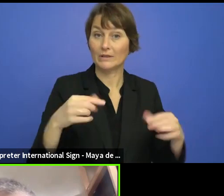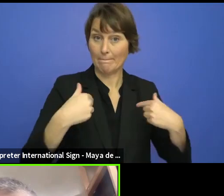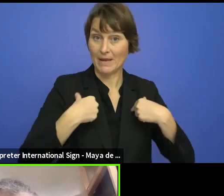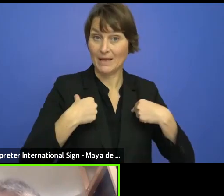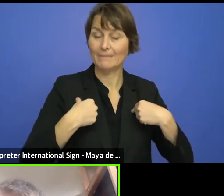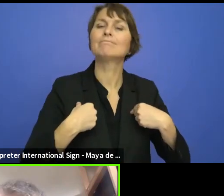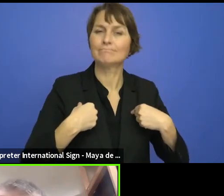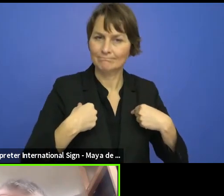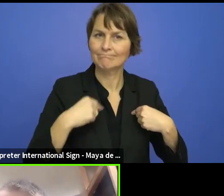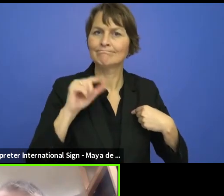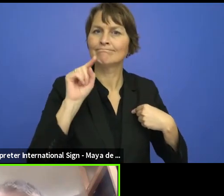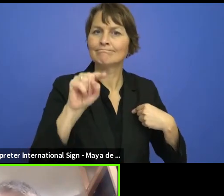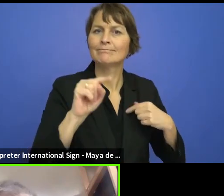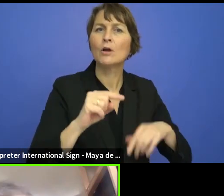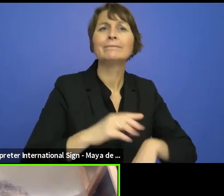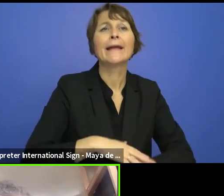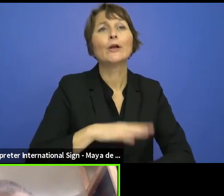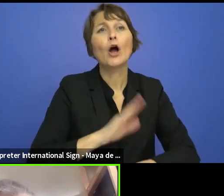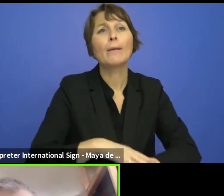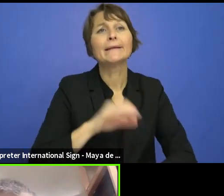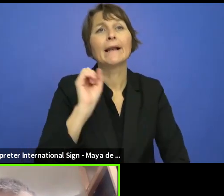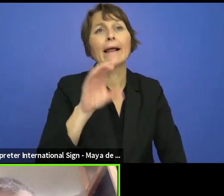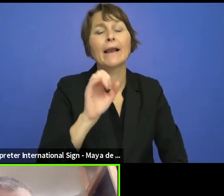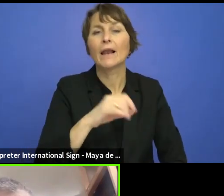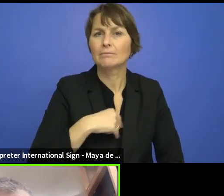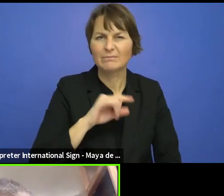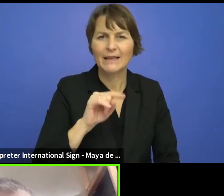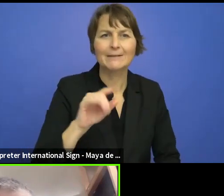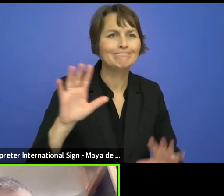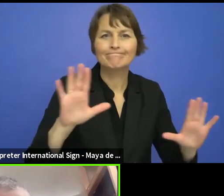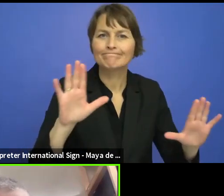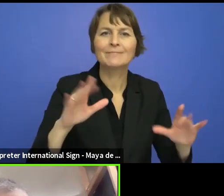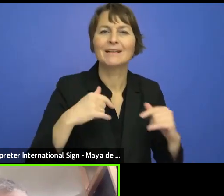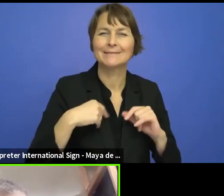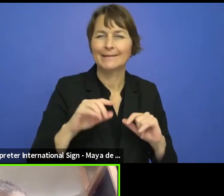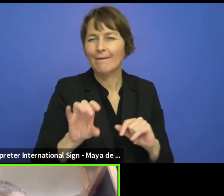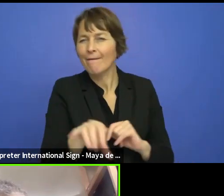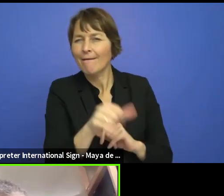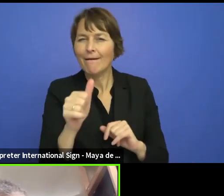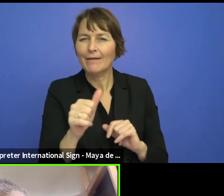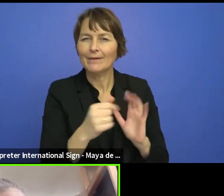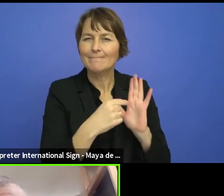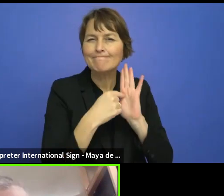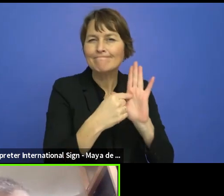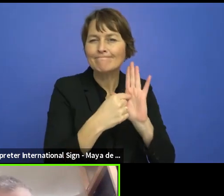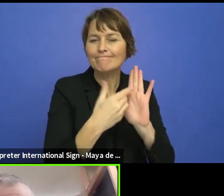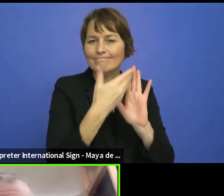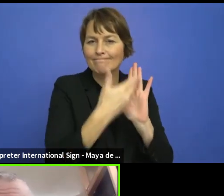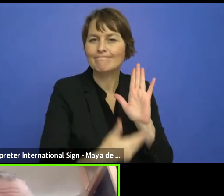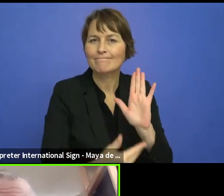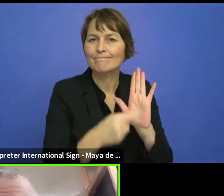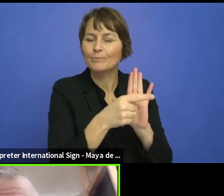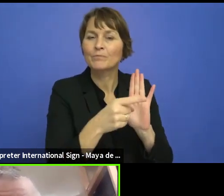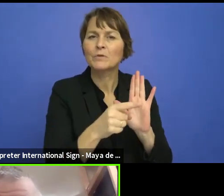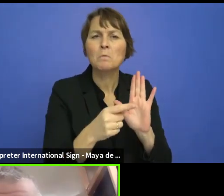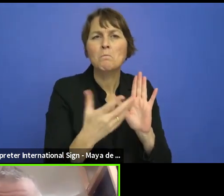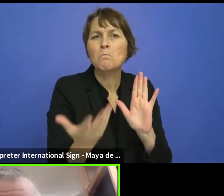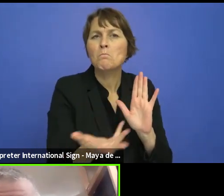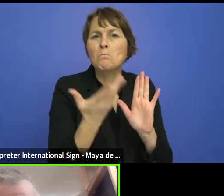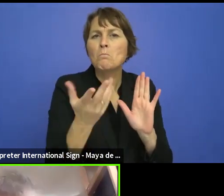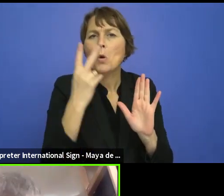only to comment, but I try to look for other ways of touring, other ways